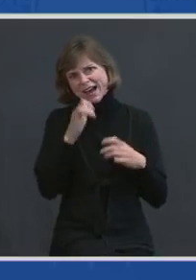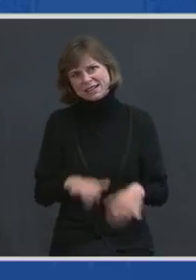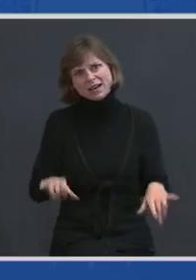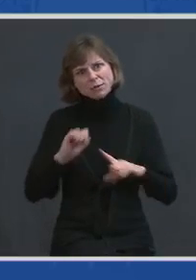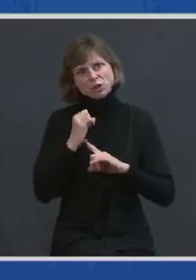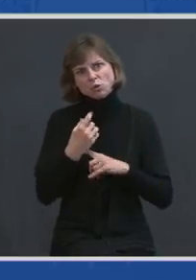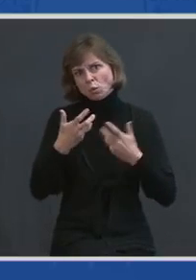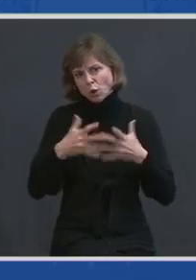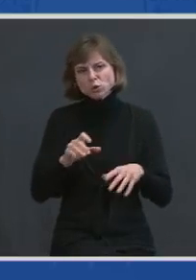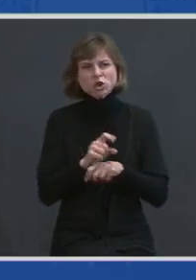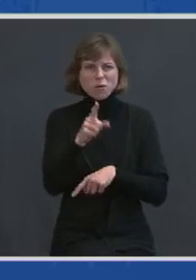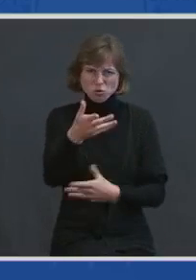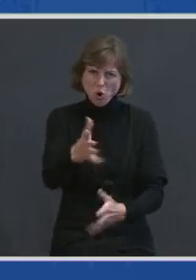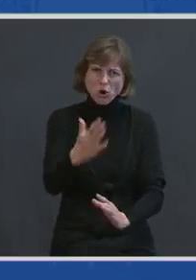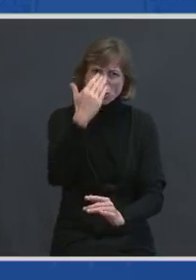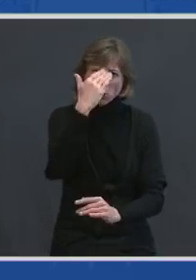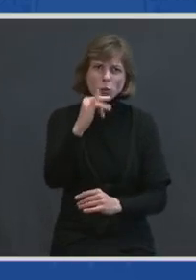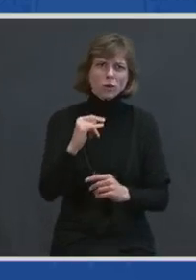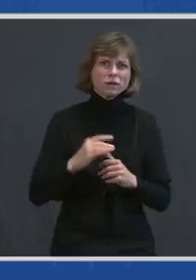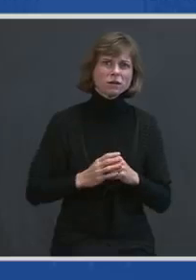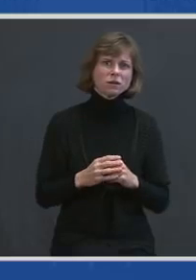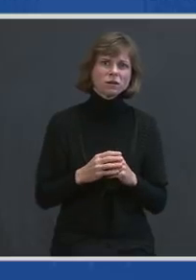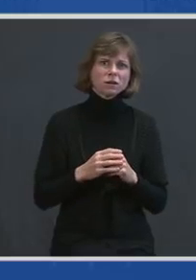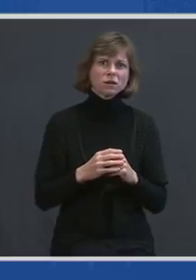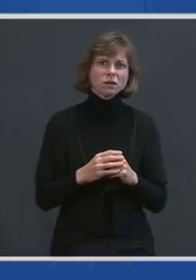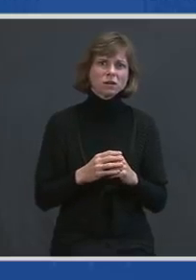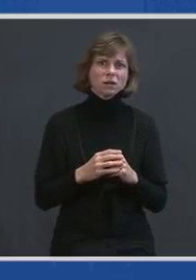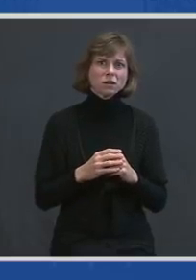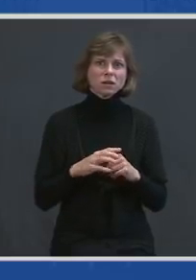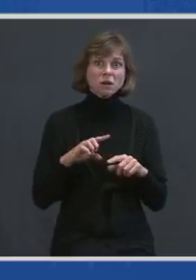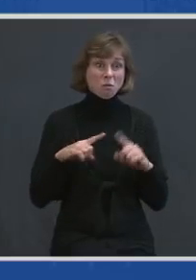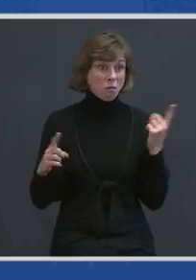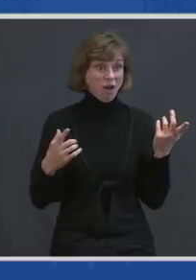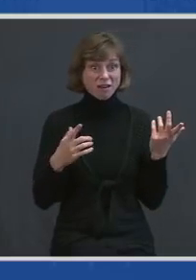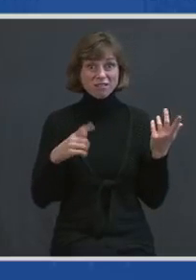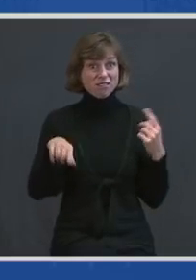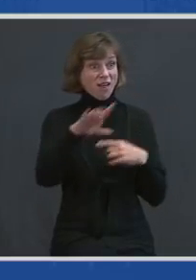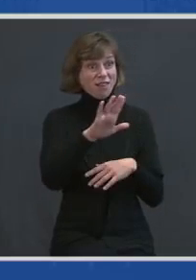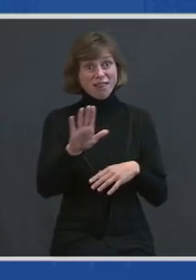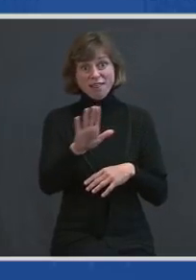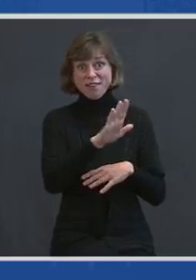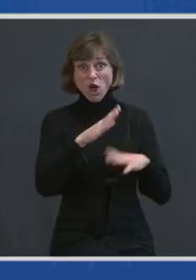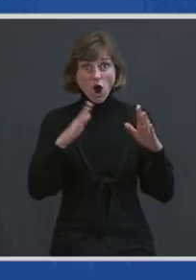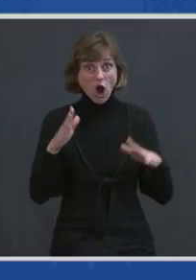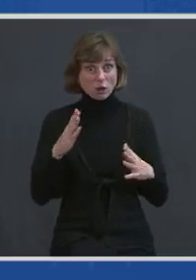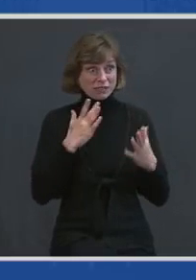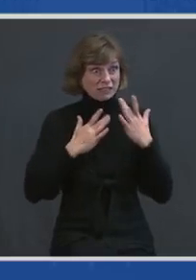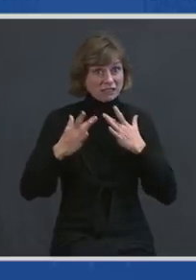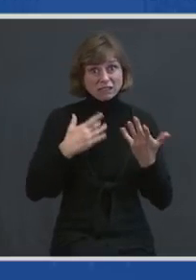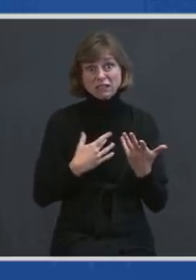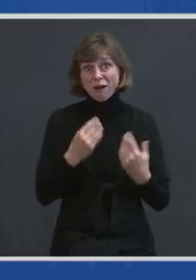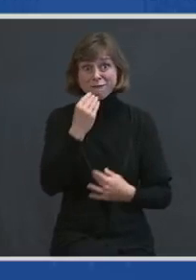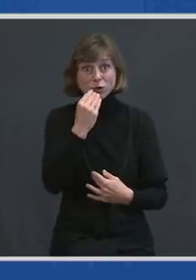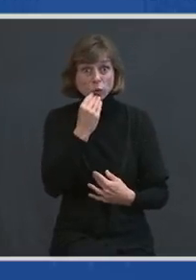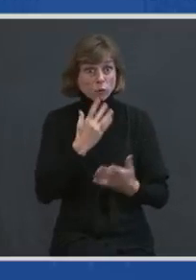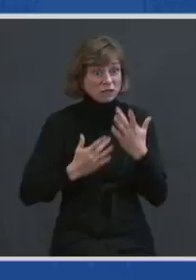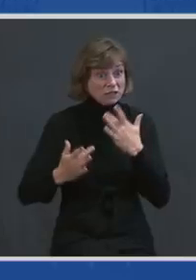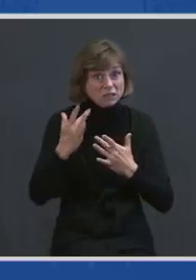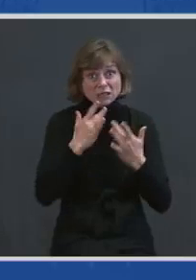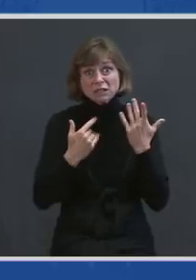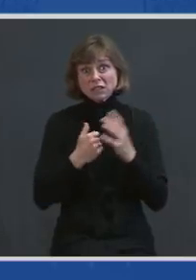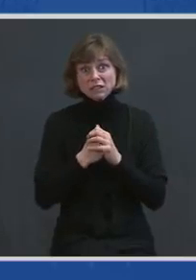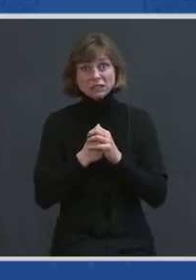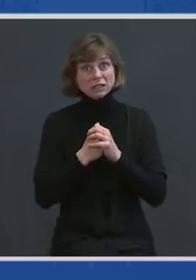you know that. And with that, they have unstable housing, food insecurity. They're traveling